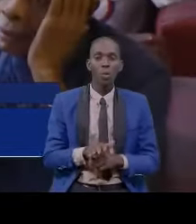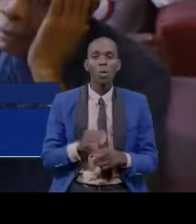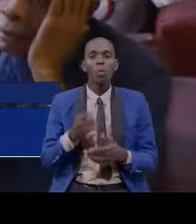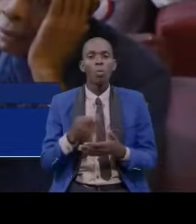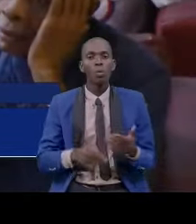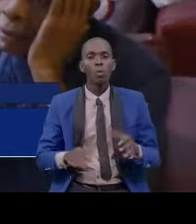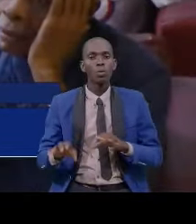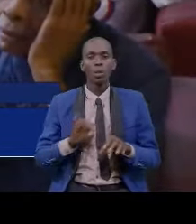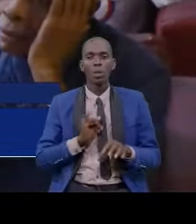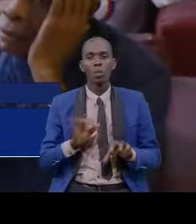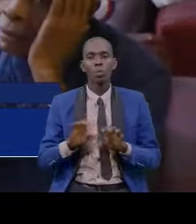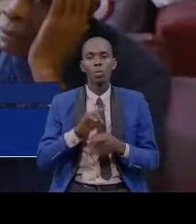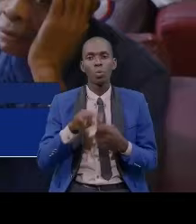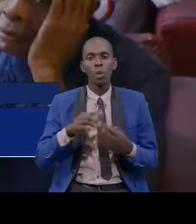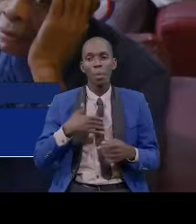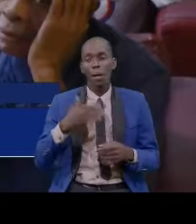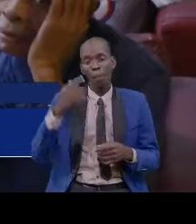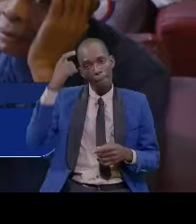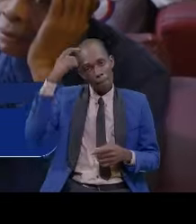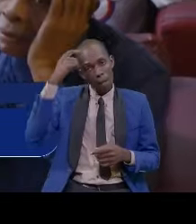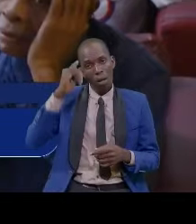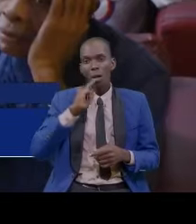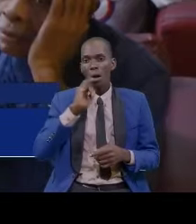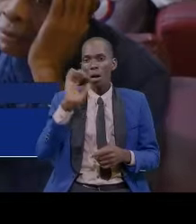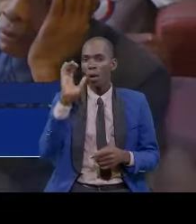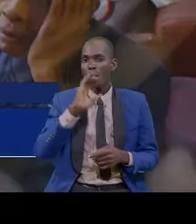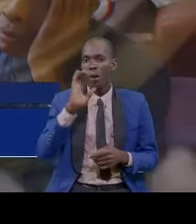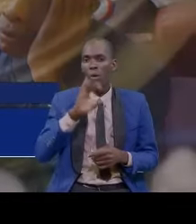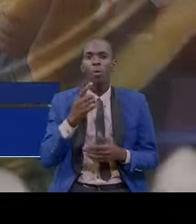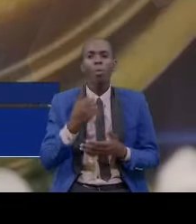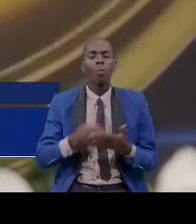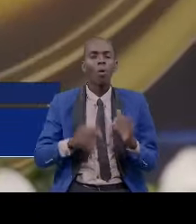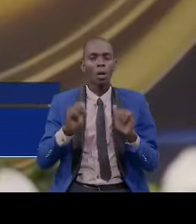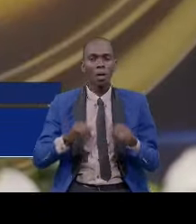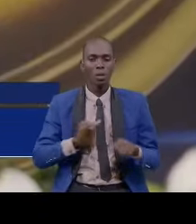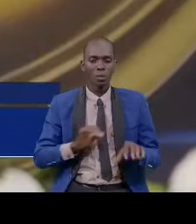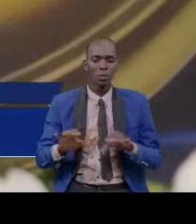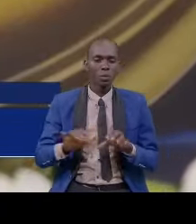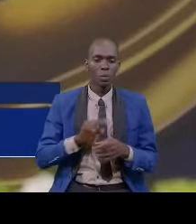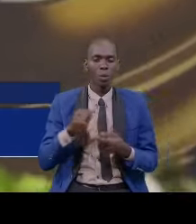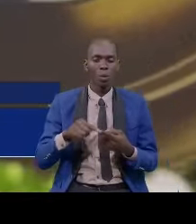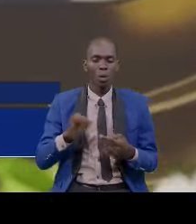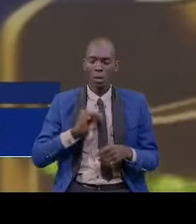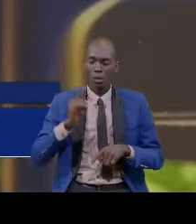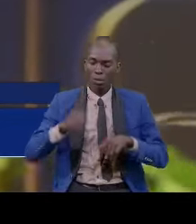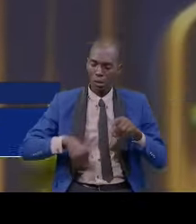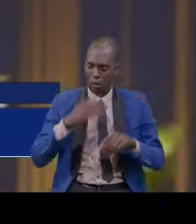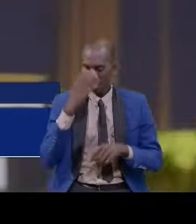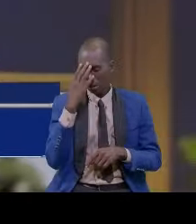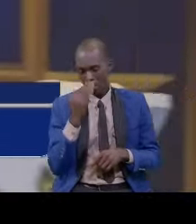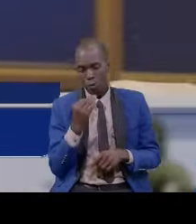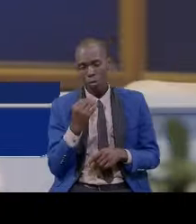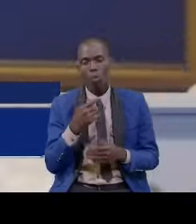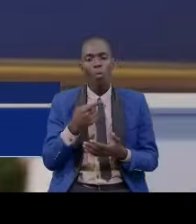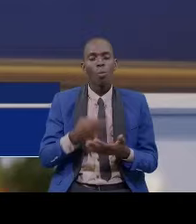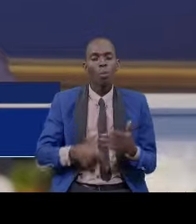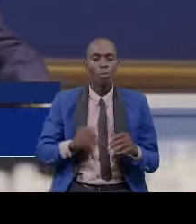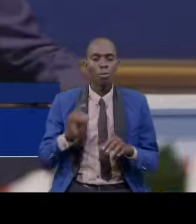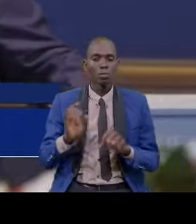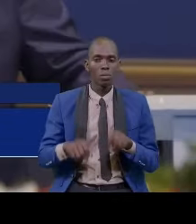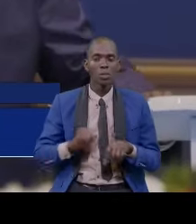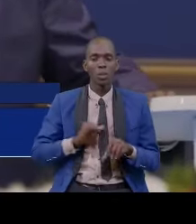separate vision to reach the world, to bring to the world a kind of a message that can change their life for